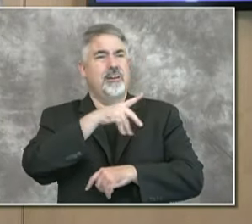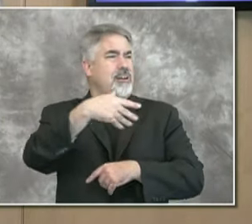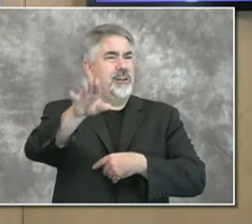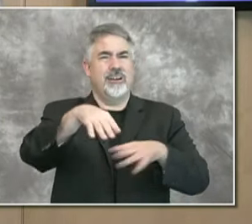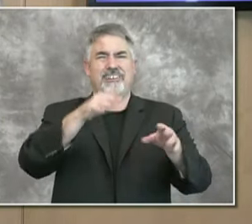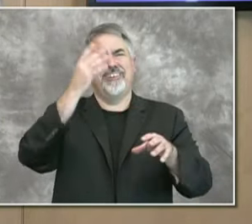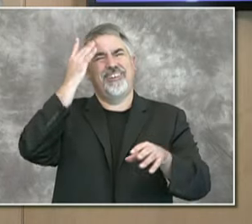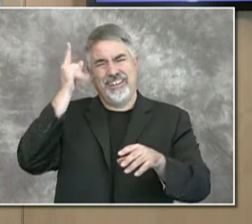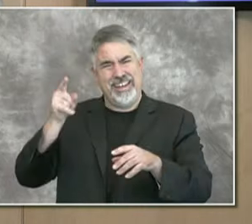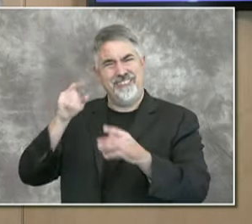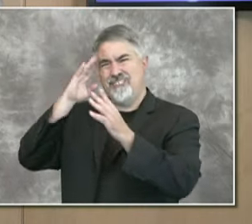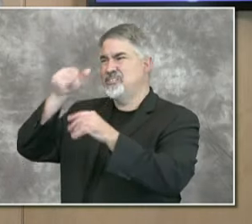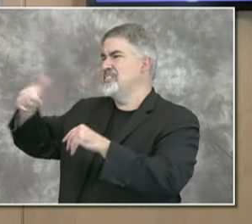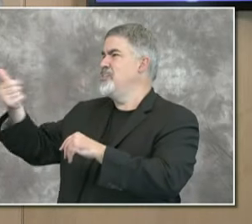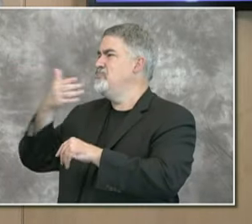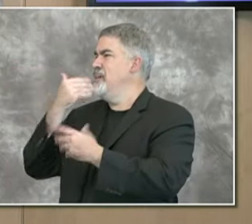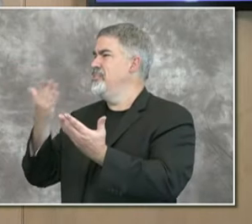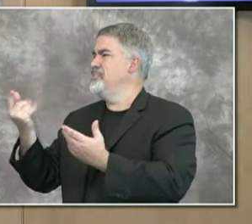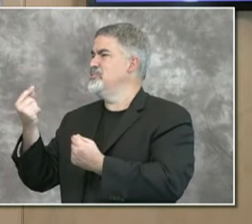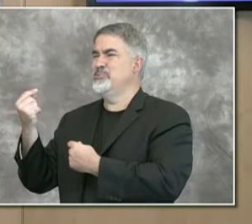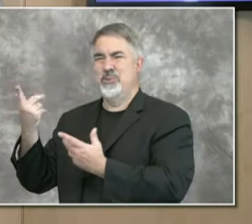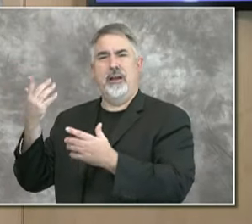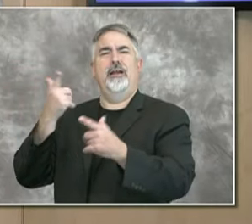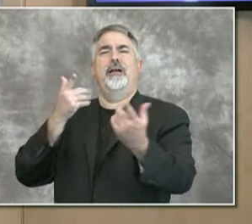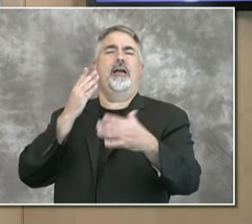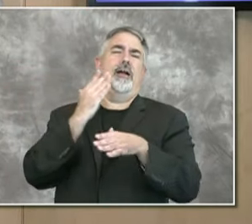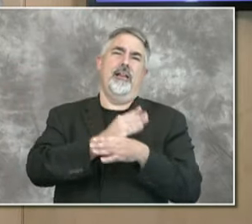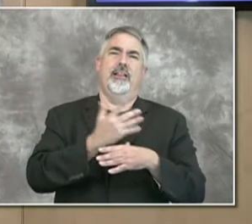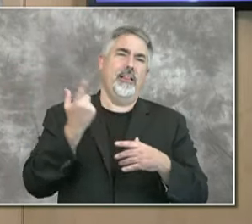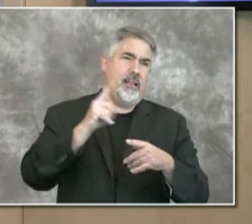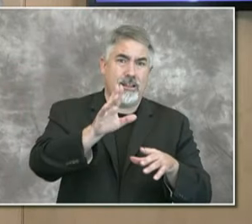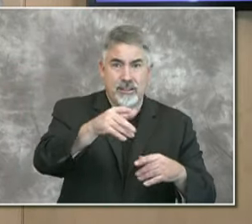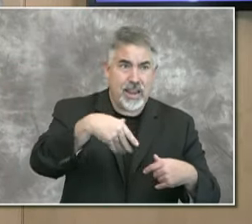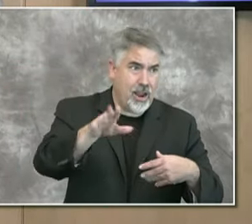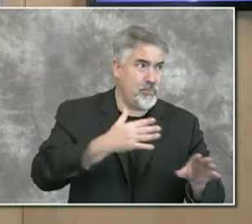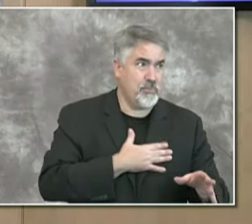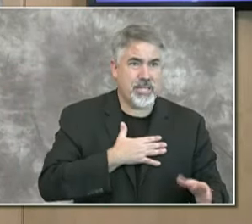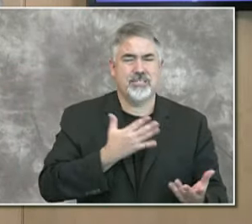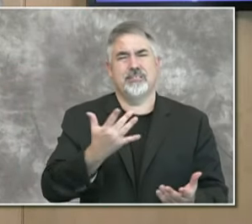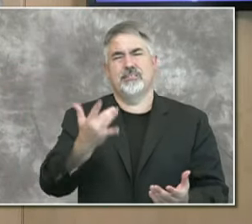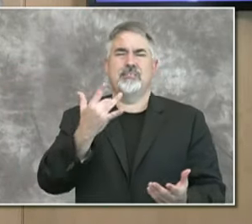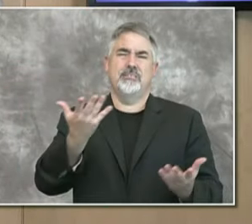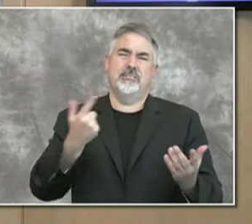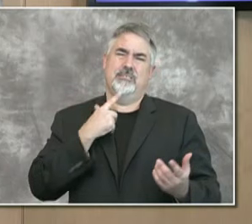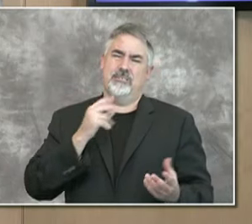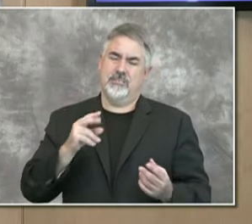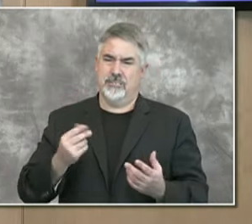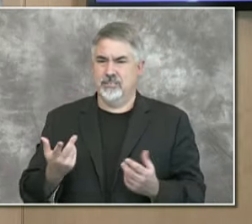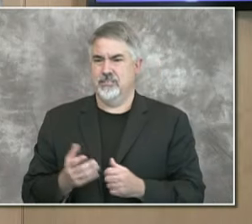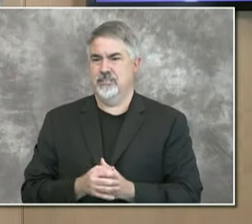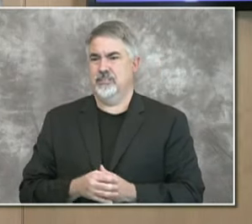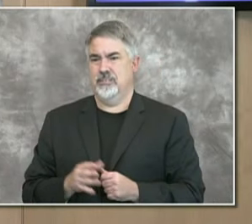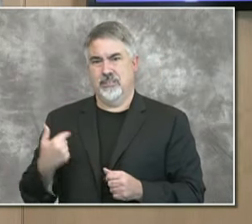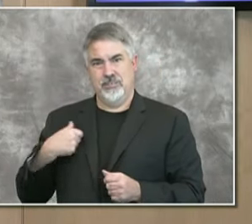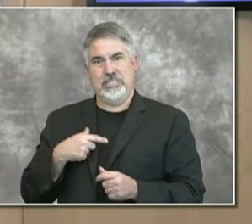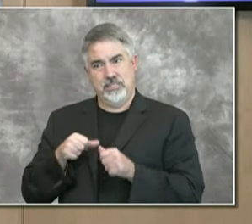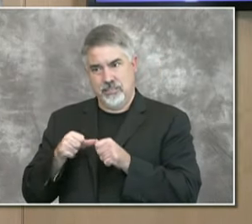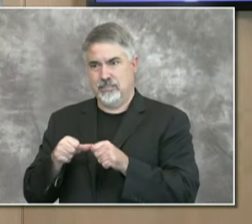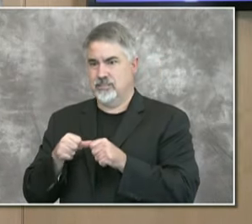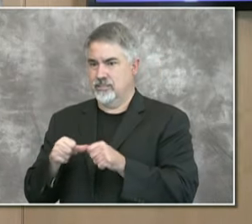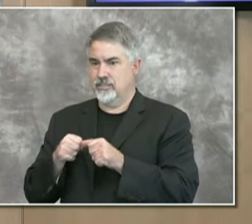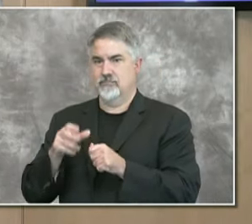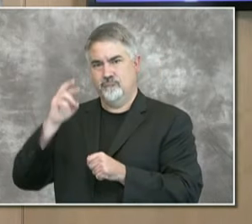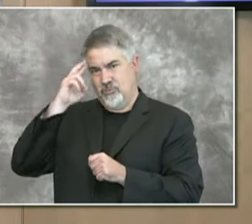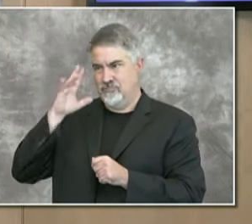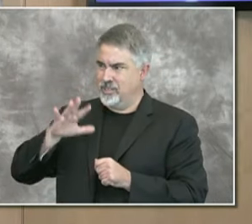on the availability of the rooms, the protocols, the processes, the contracts for each and every one of those, and we continue to respect the privacy of individuals